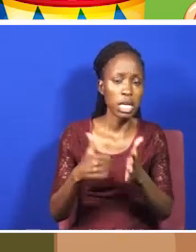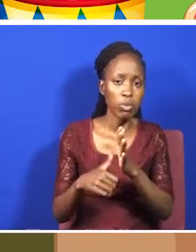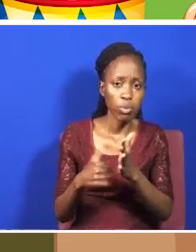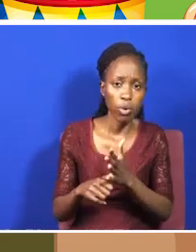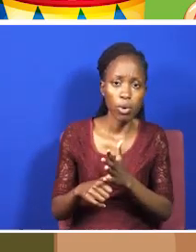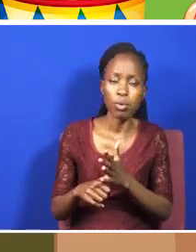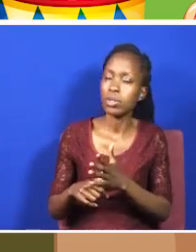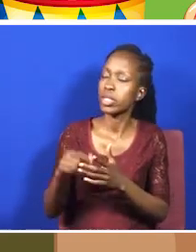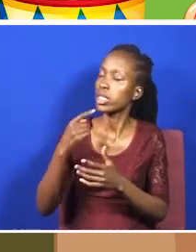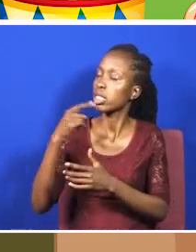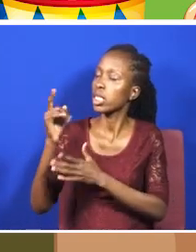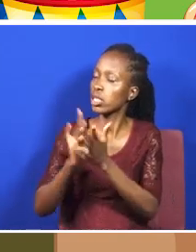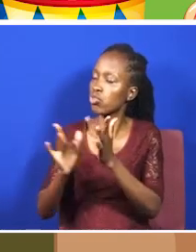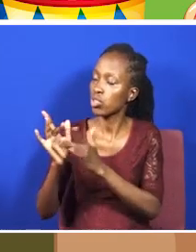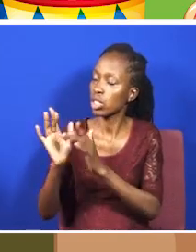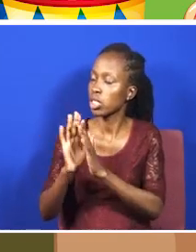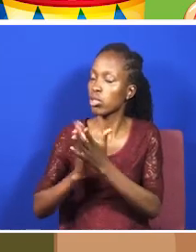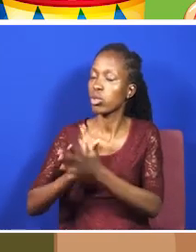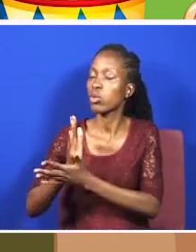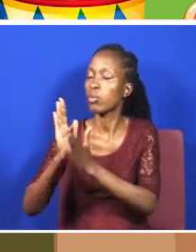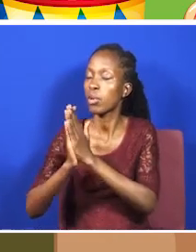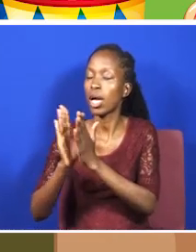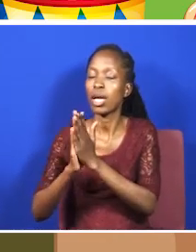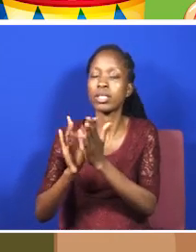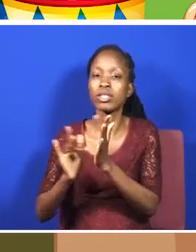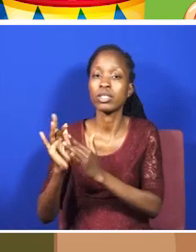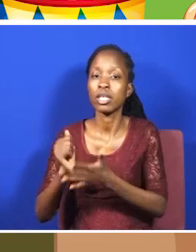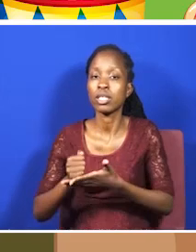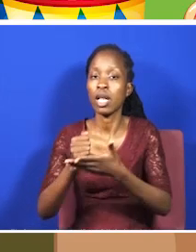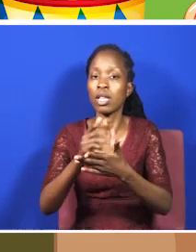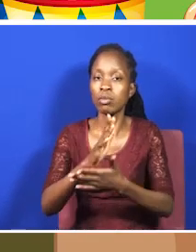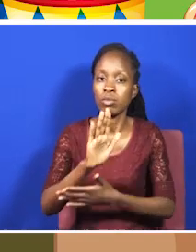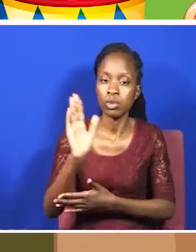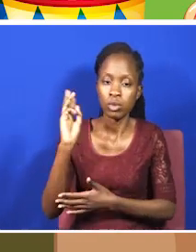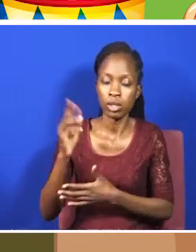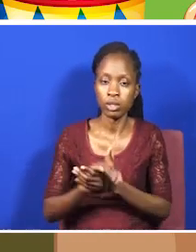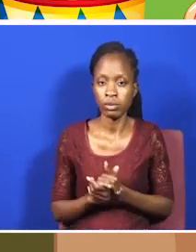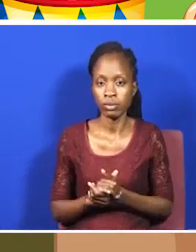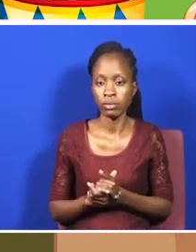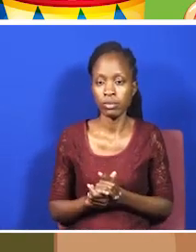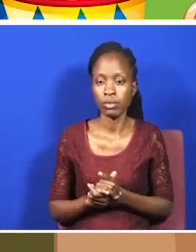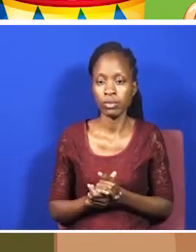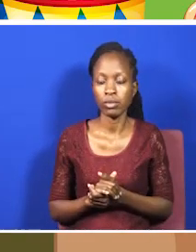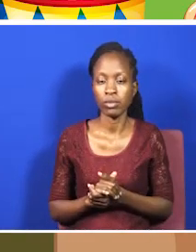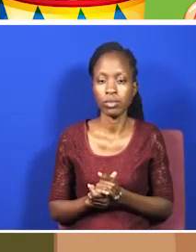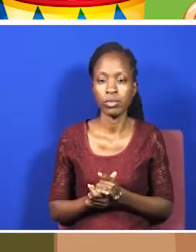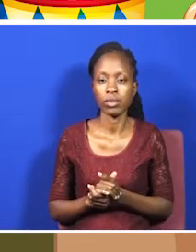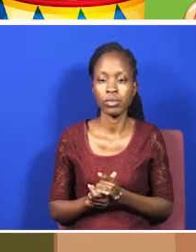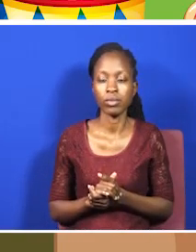life, just before you talk to anyone, talk to Jesus through prayer and he will help